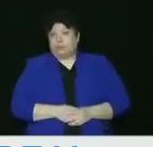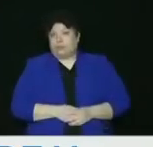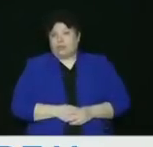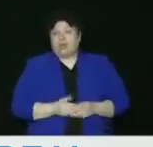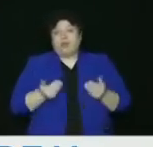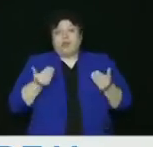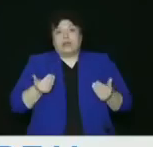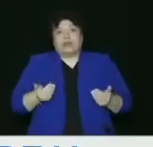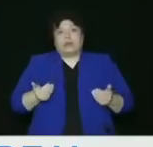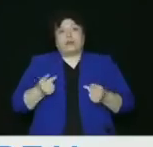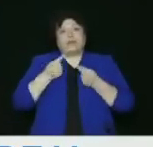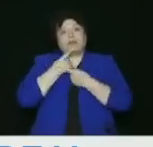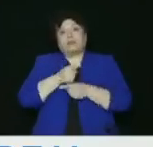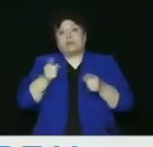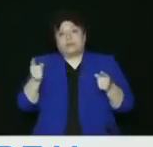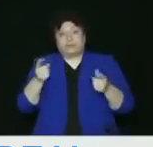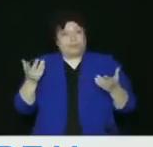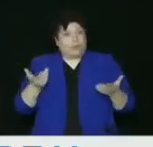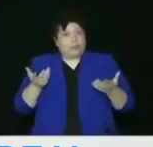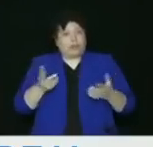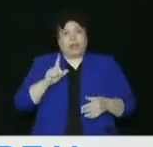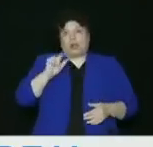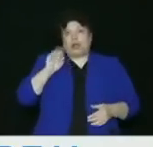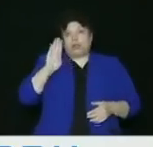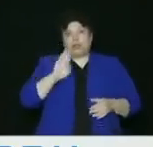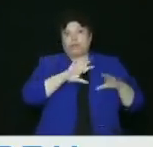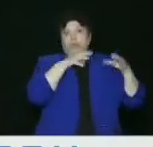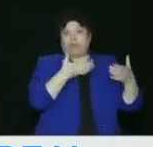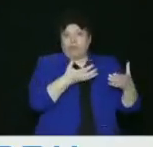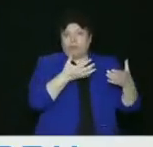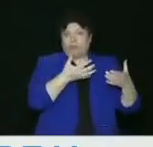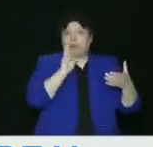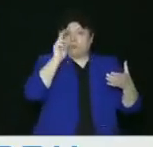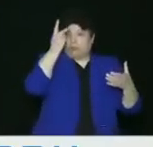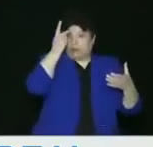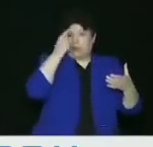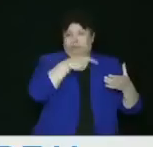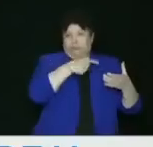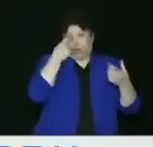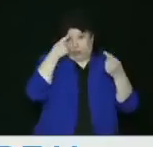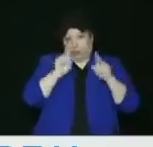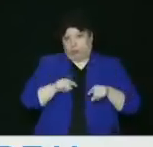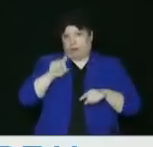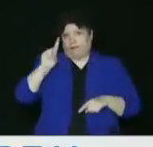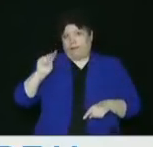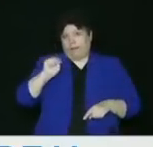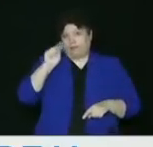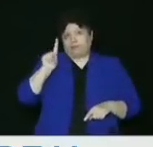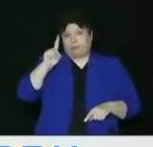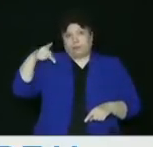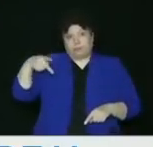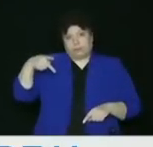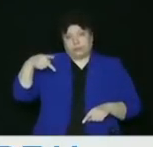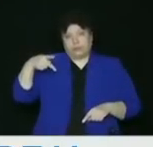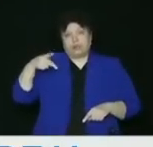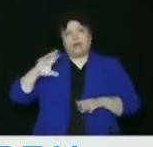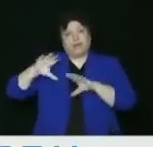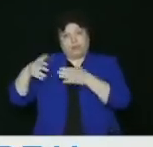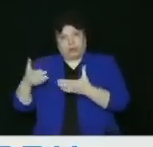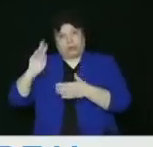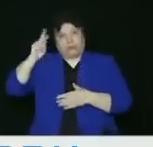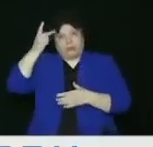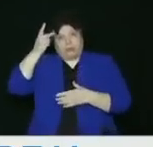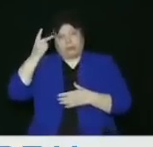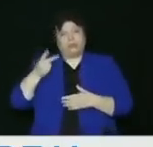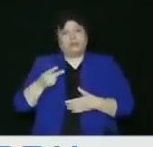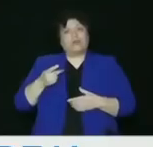Today, I'm announcing that the Liberal Party has reached an agreement with the new Democratic Party to deliver results